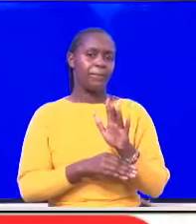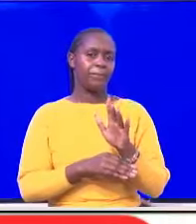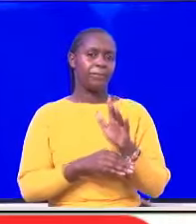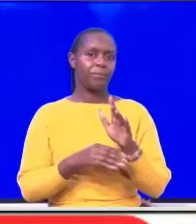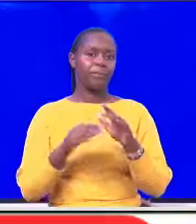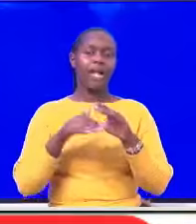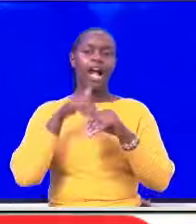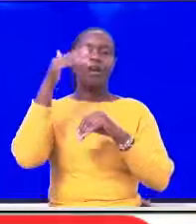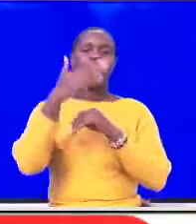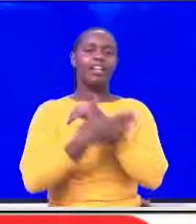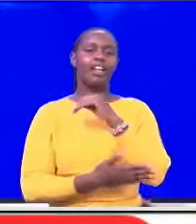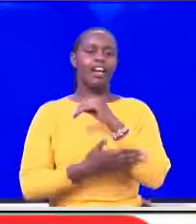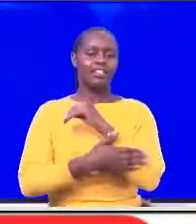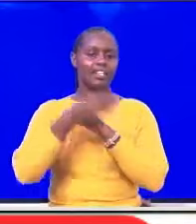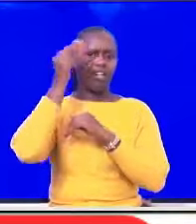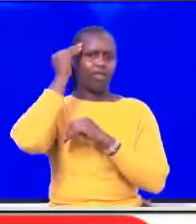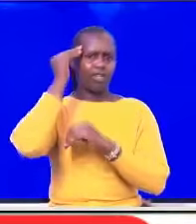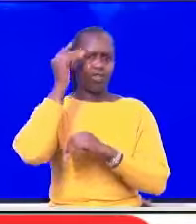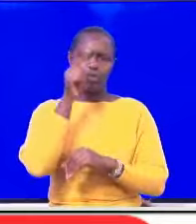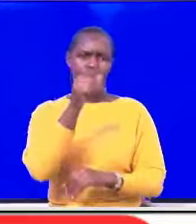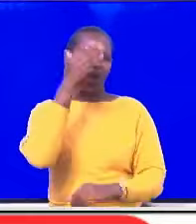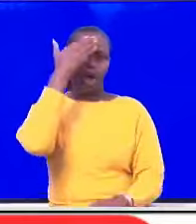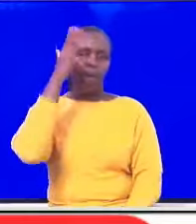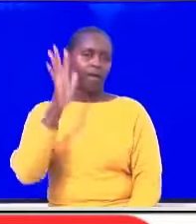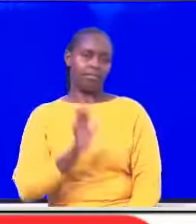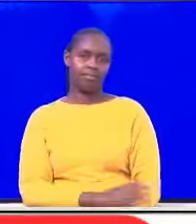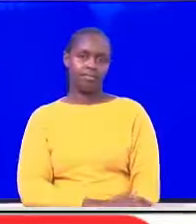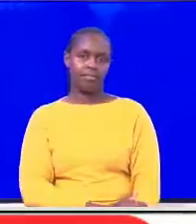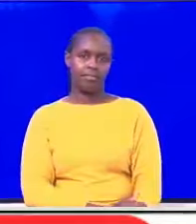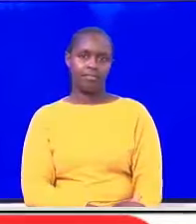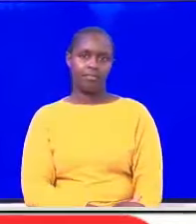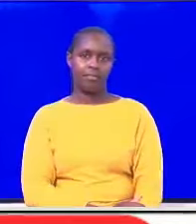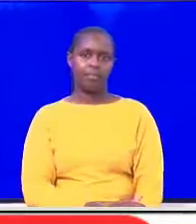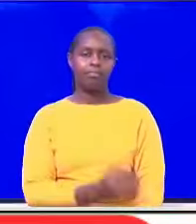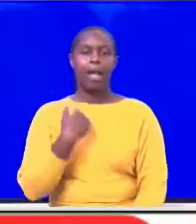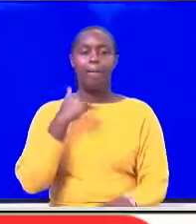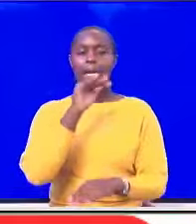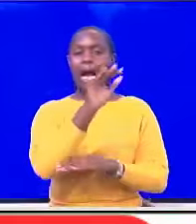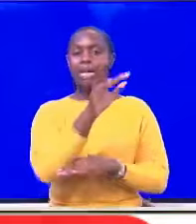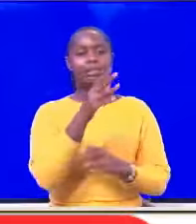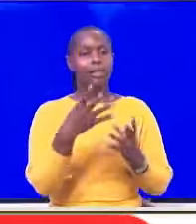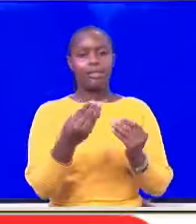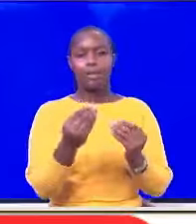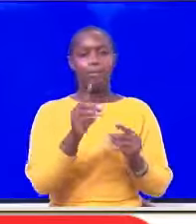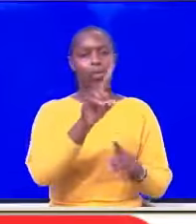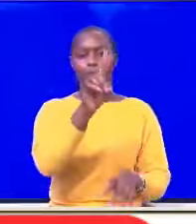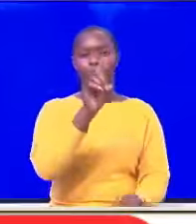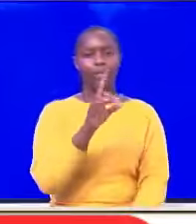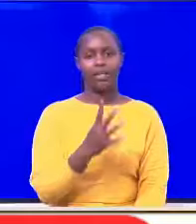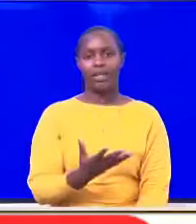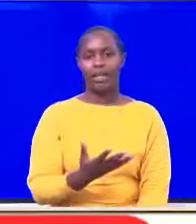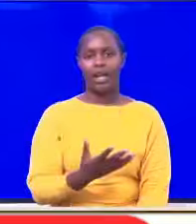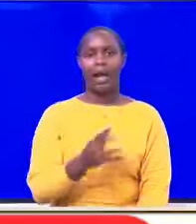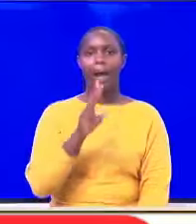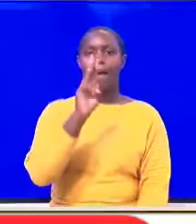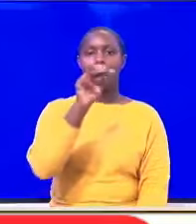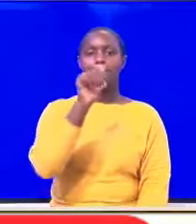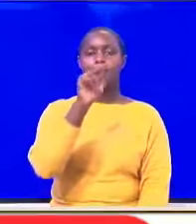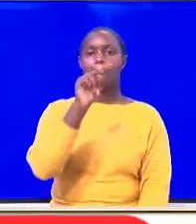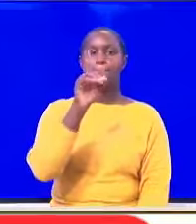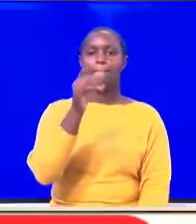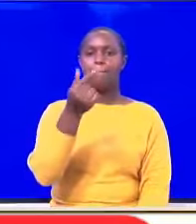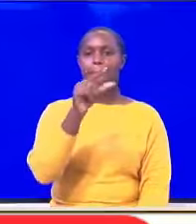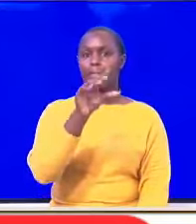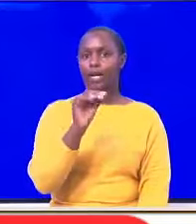education? Were you aware of it? That's a very simple question. It's a yes. No. Mandago is said to have abused